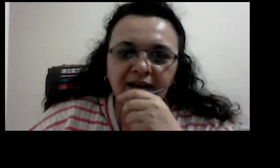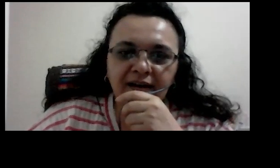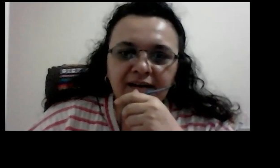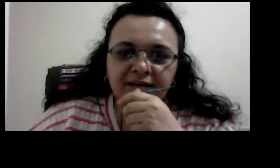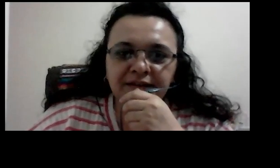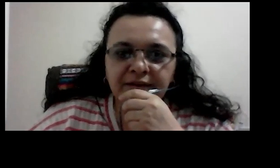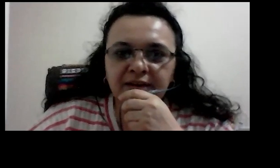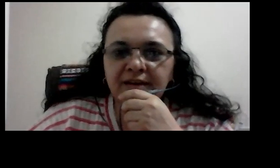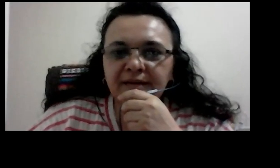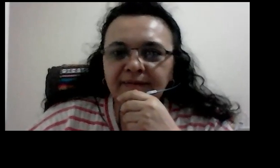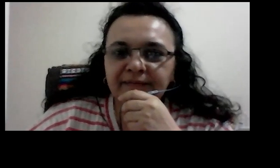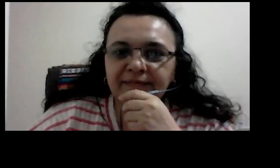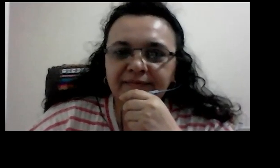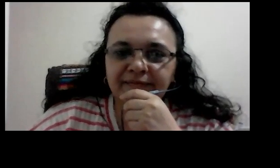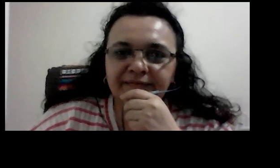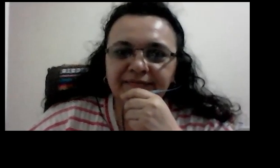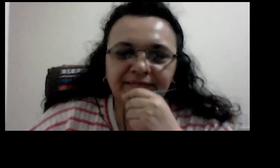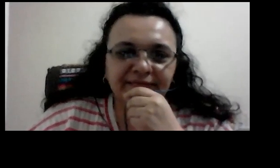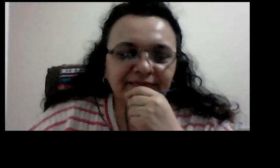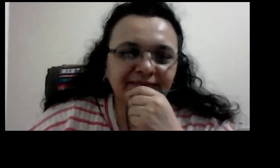Hi, Carla, Stephanie.